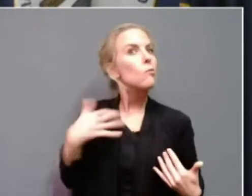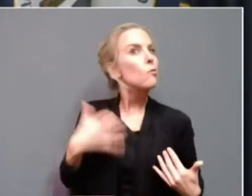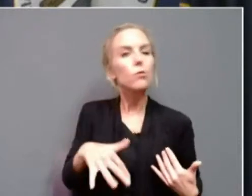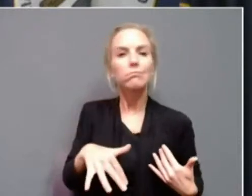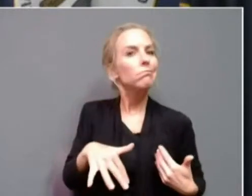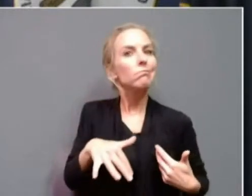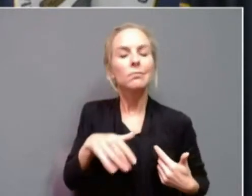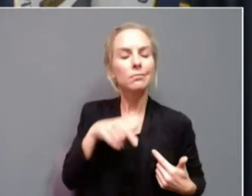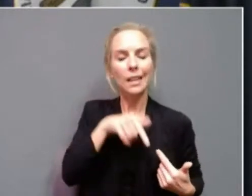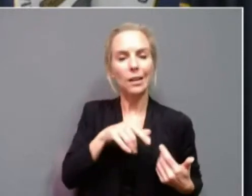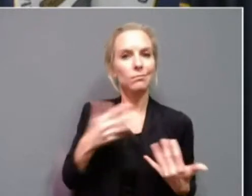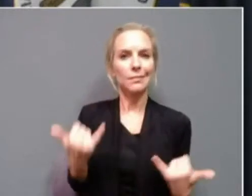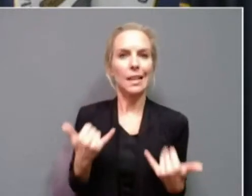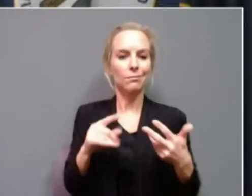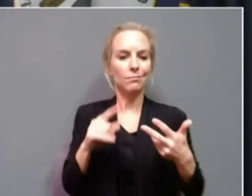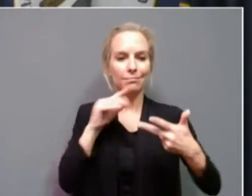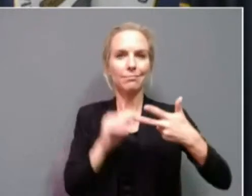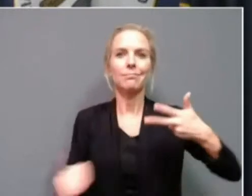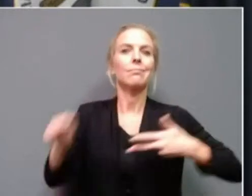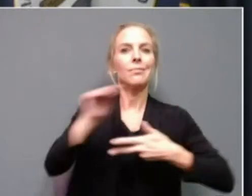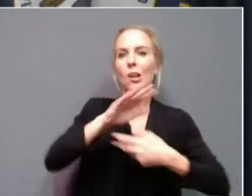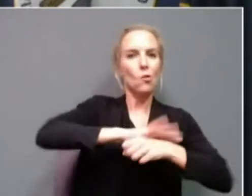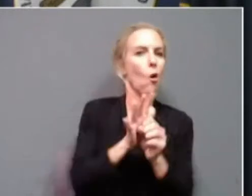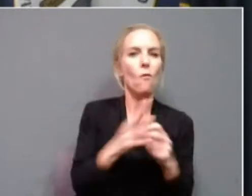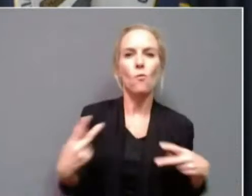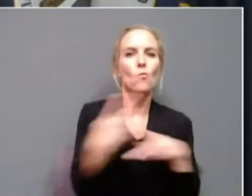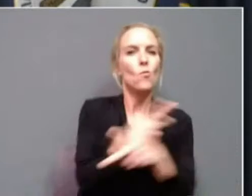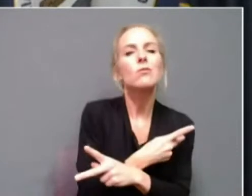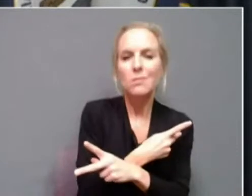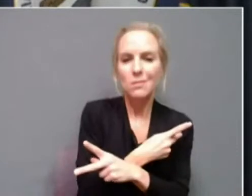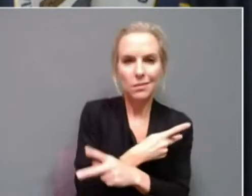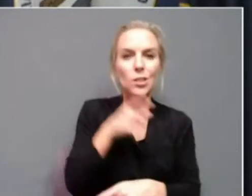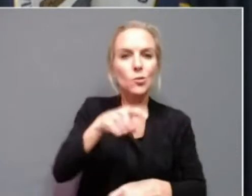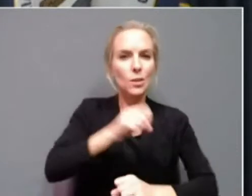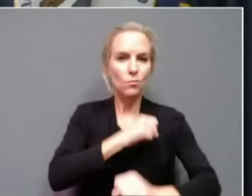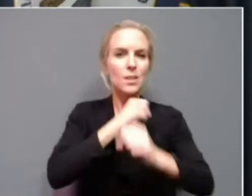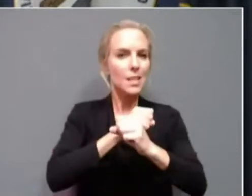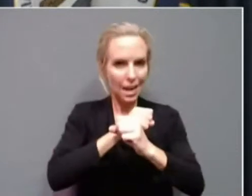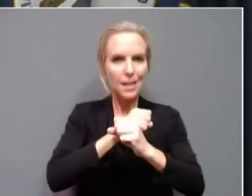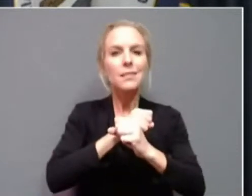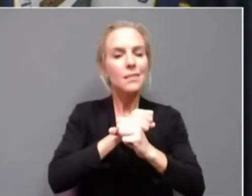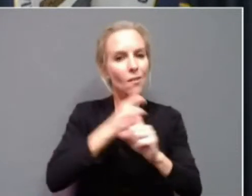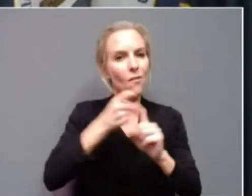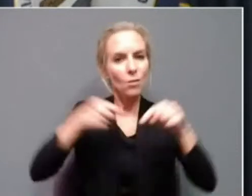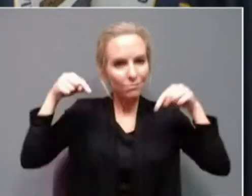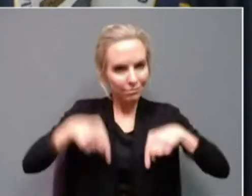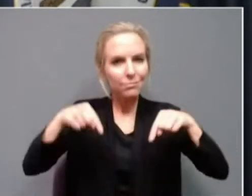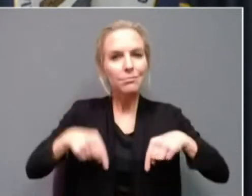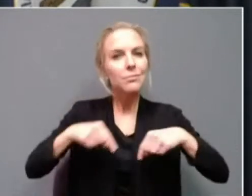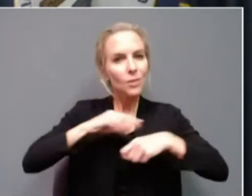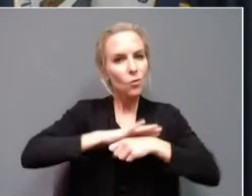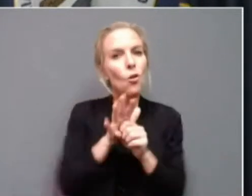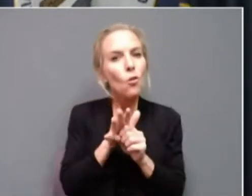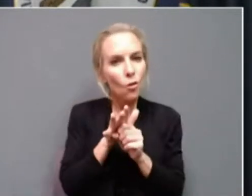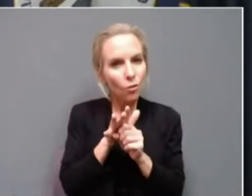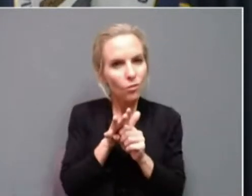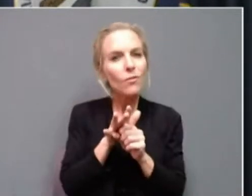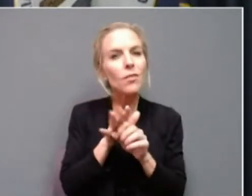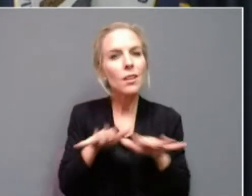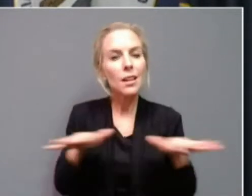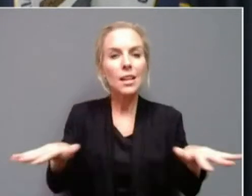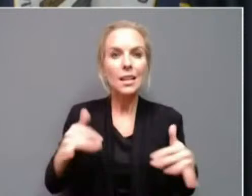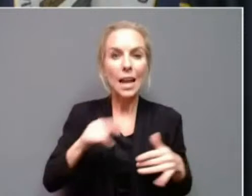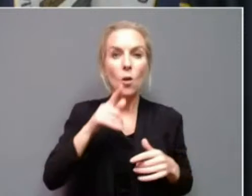to the extent you can. You need to protect yourself from this. And the pressure that it is putting on our healthcare